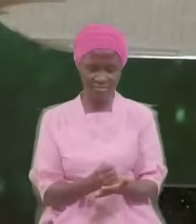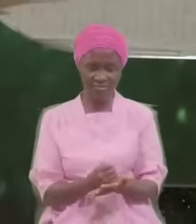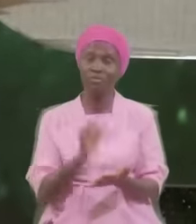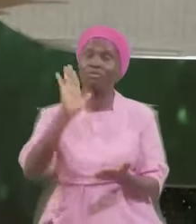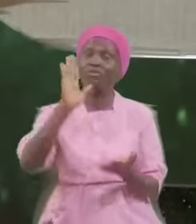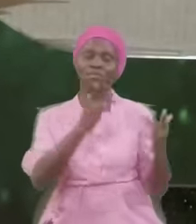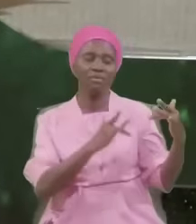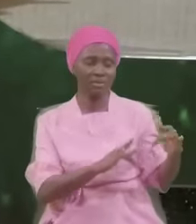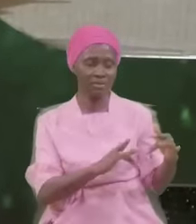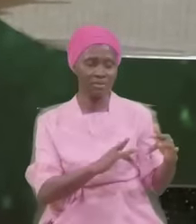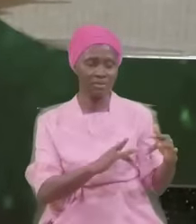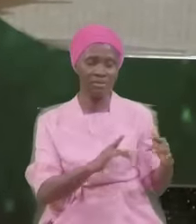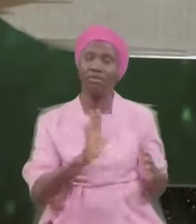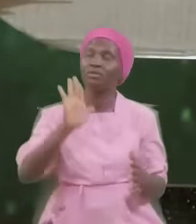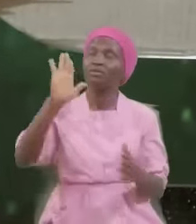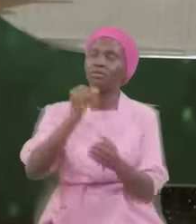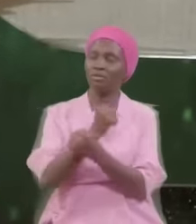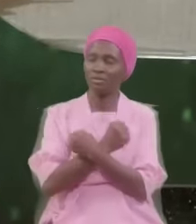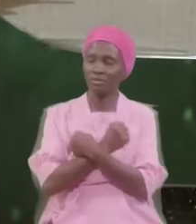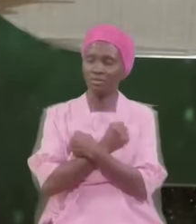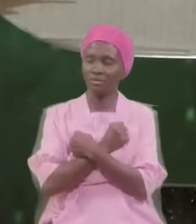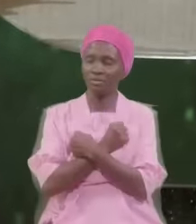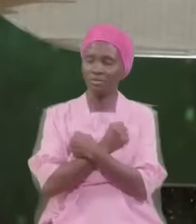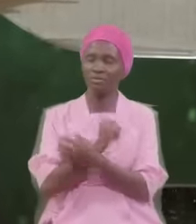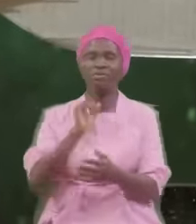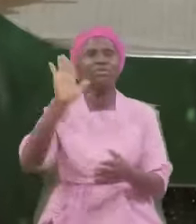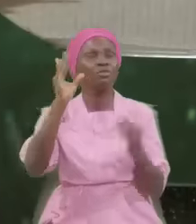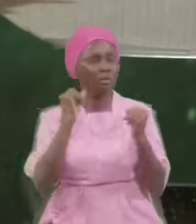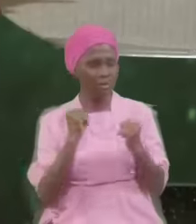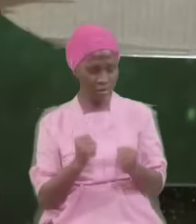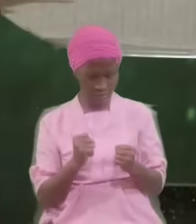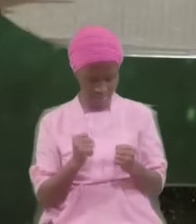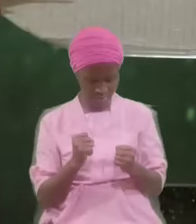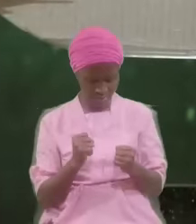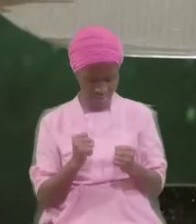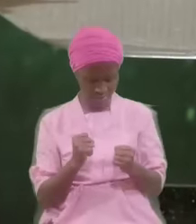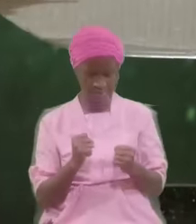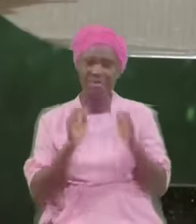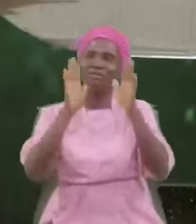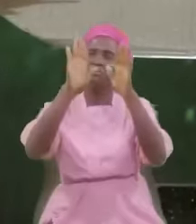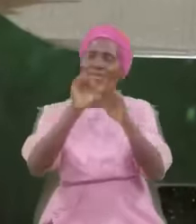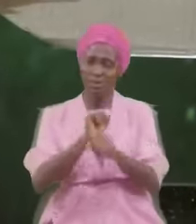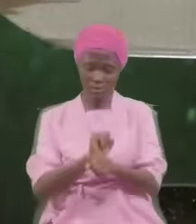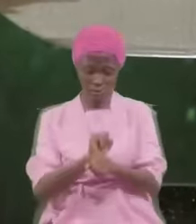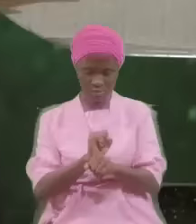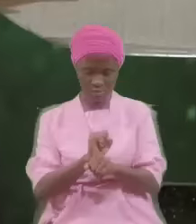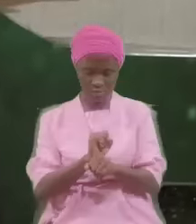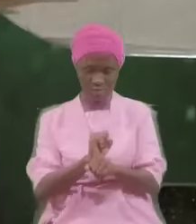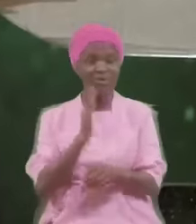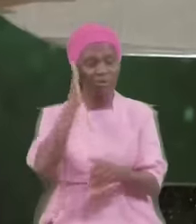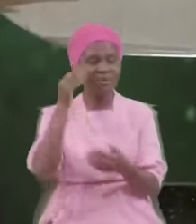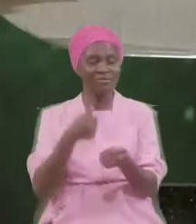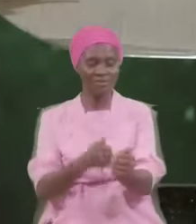mercy, your love, your power, miracle will